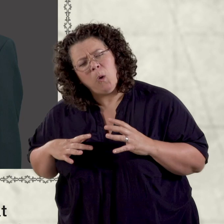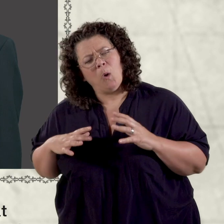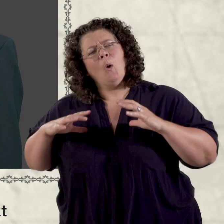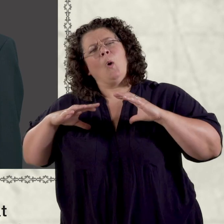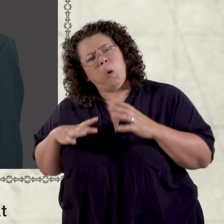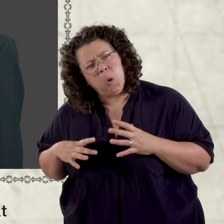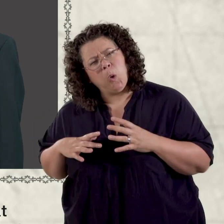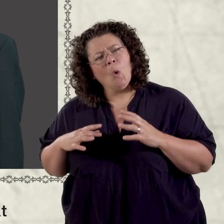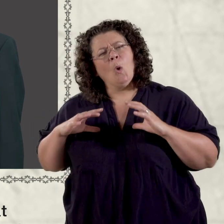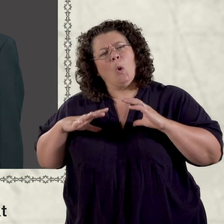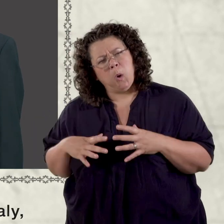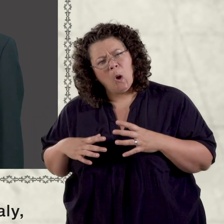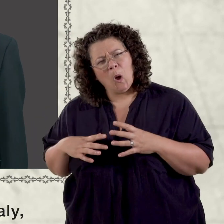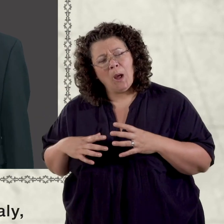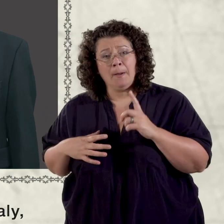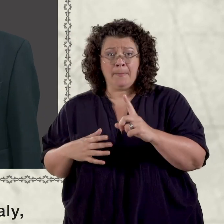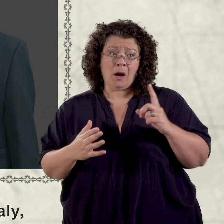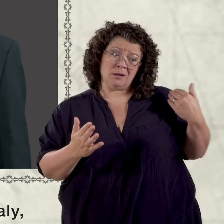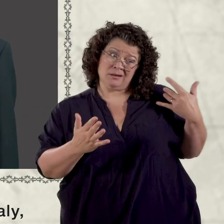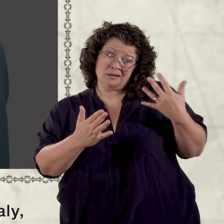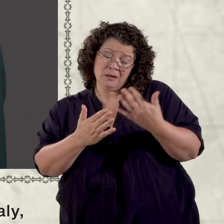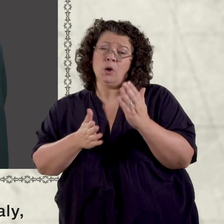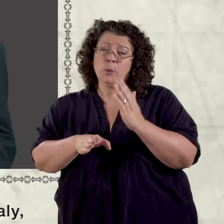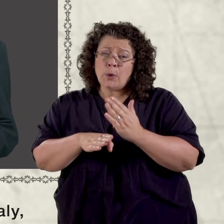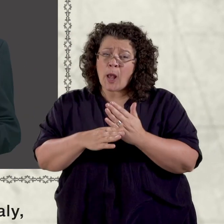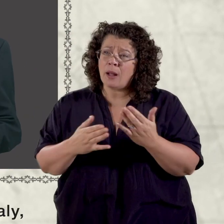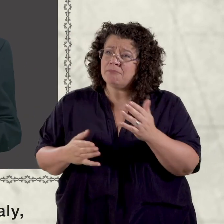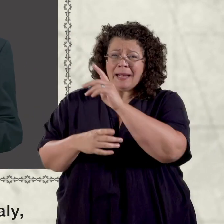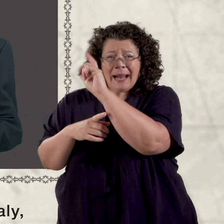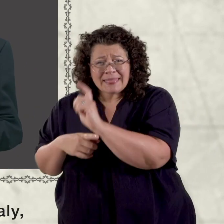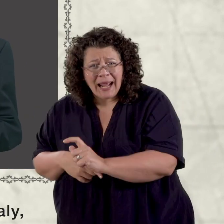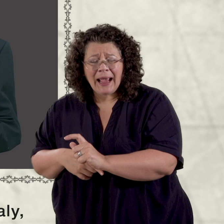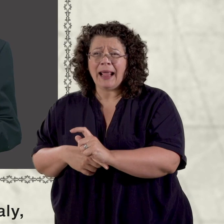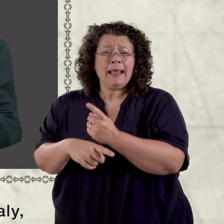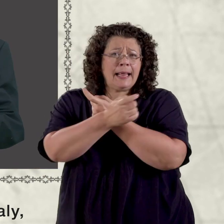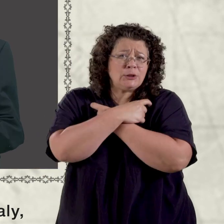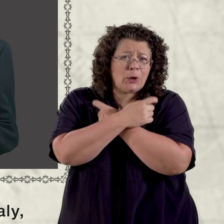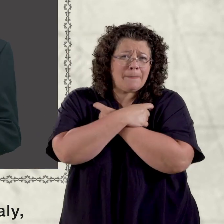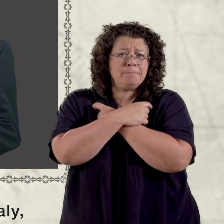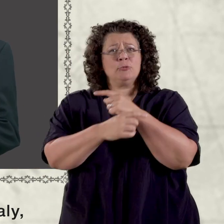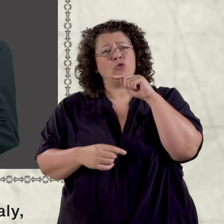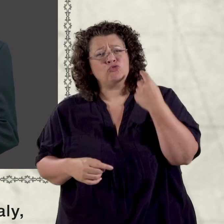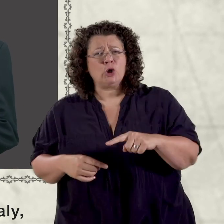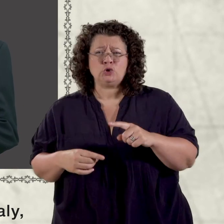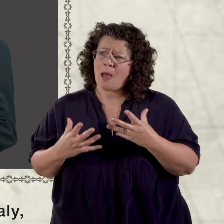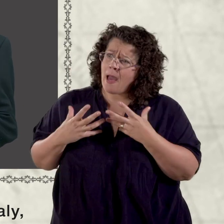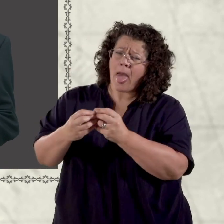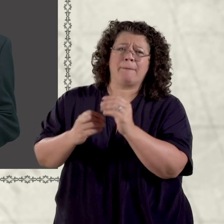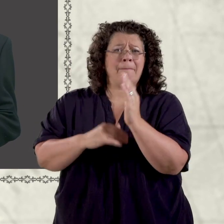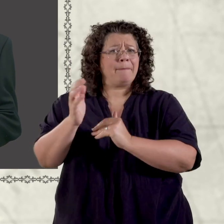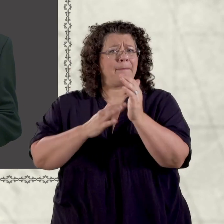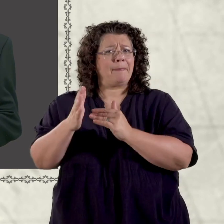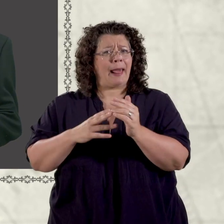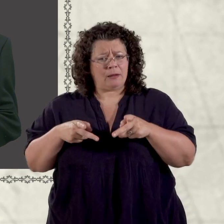tired. But in that time, I managed to work in Italy, Egypt and Russia, helping to build railways. I